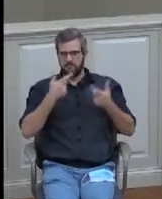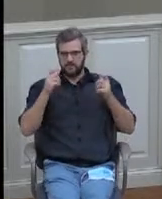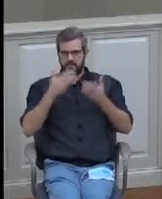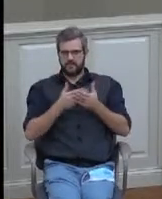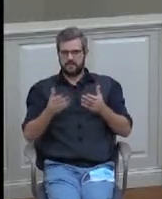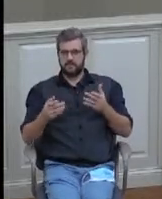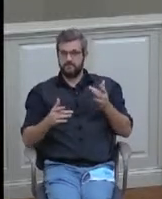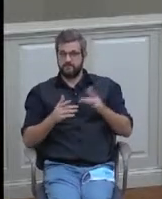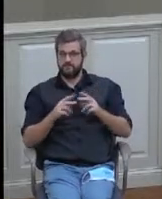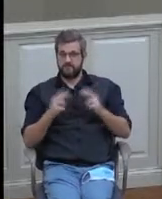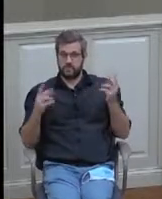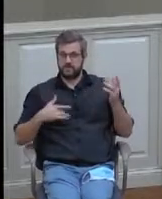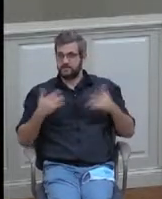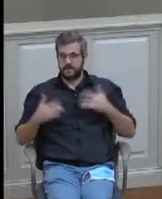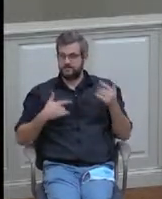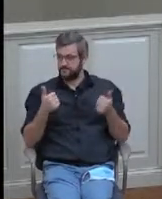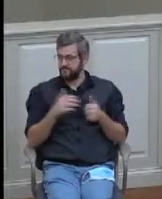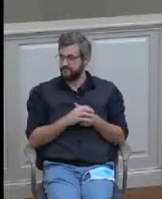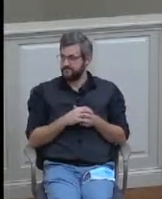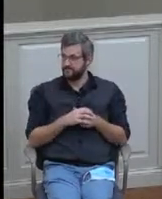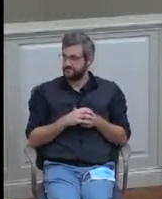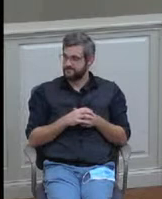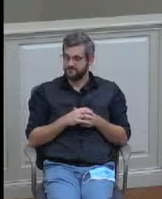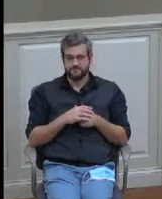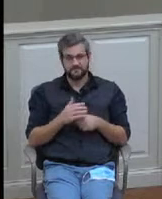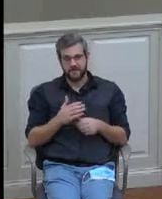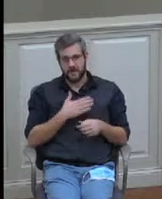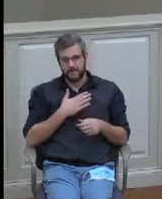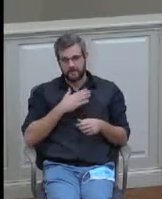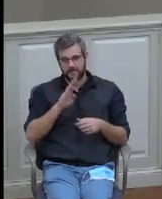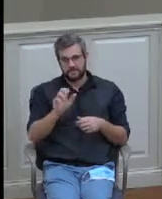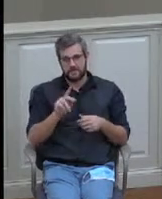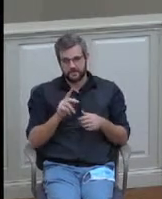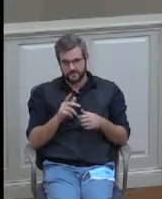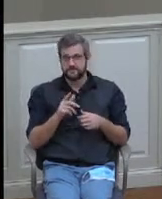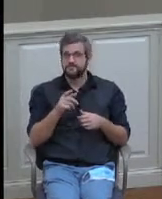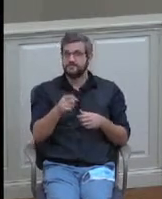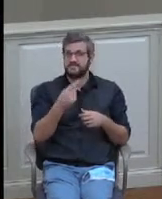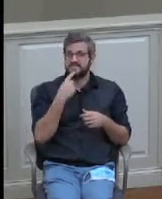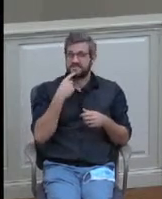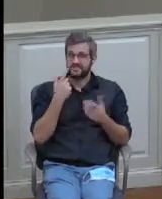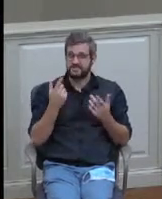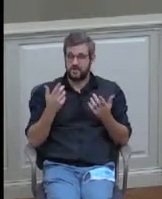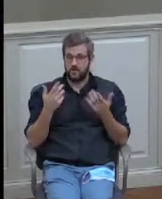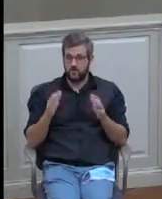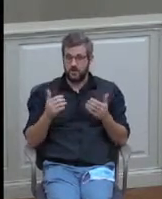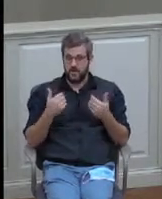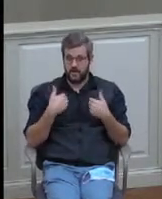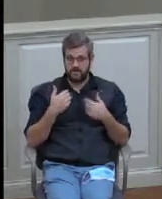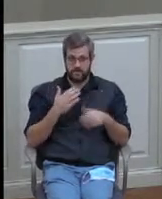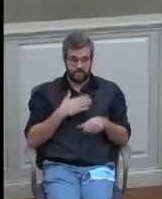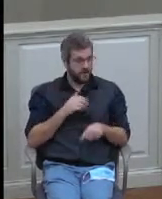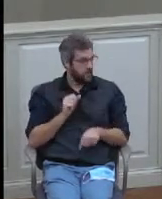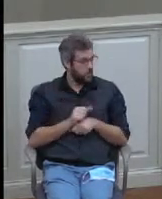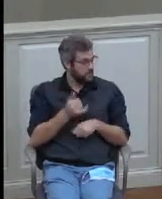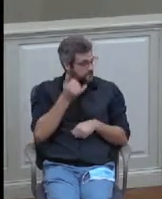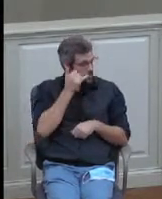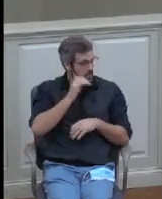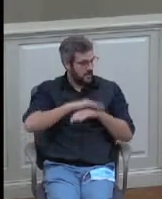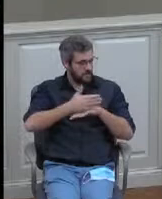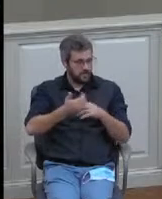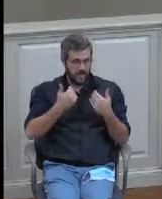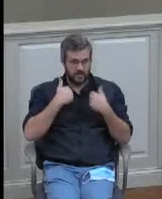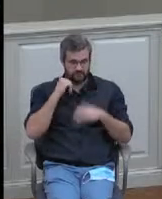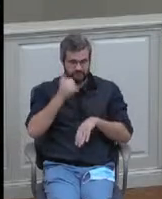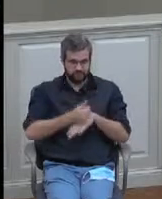I'm very excited. So, Good deal. Glad to have you back. I've already have my work cell phone and laptop set